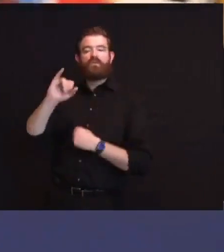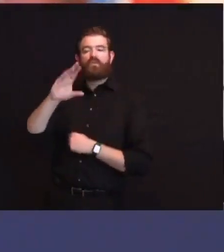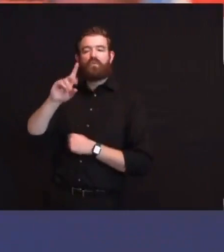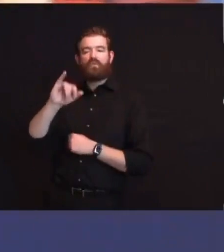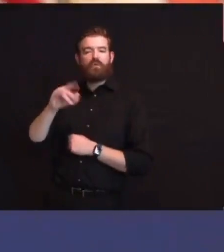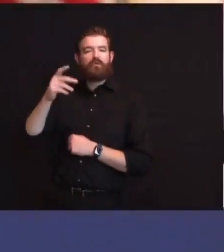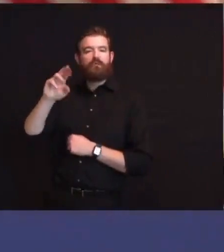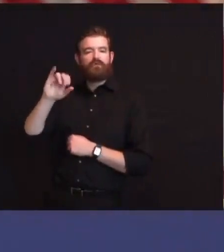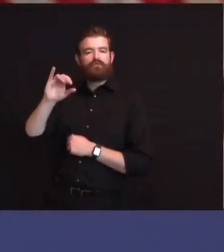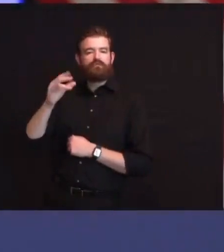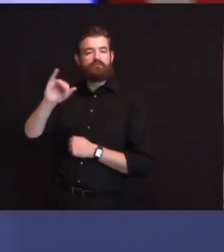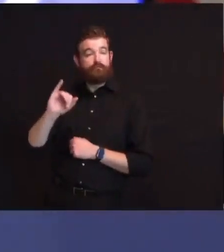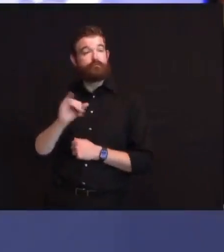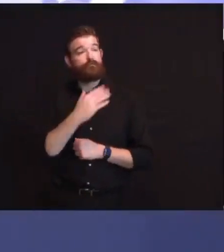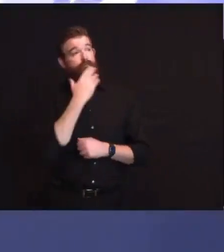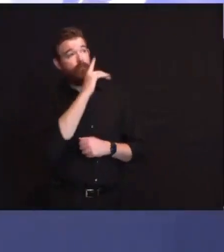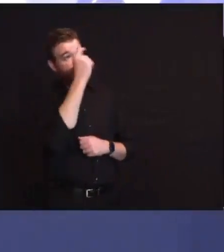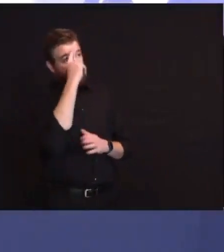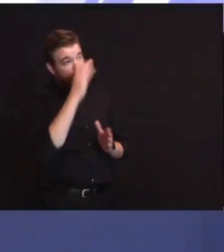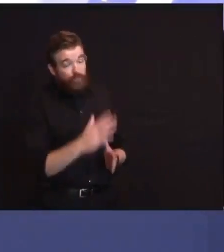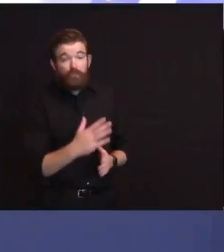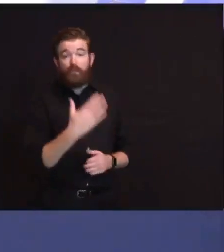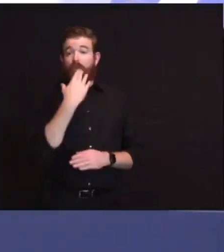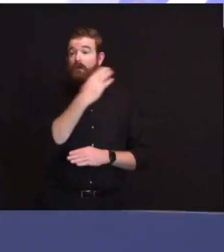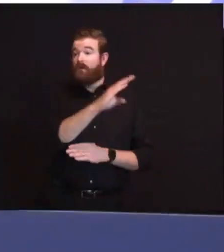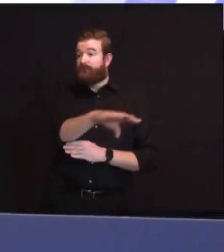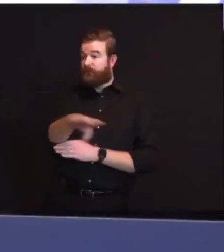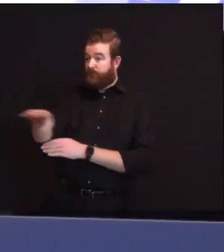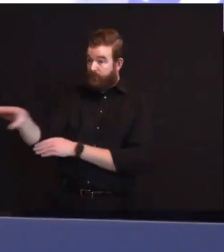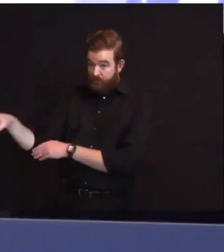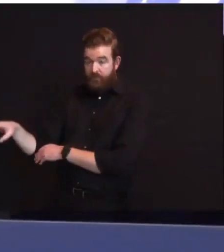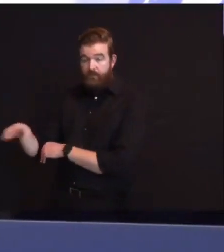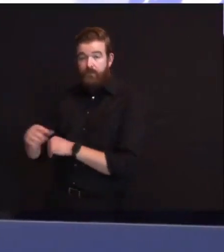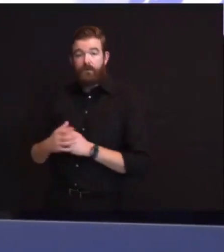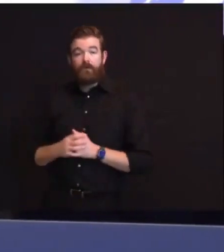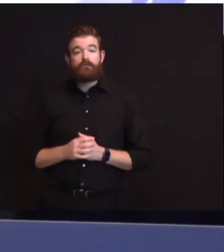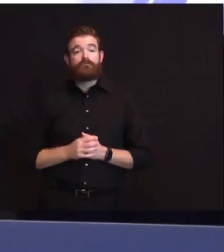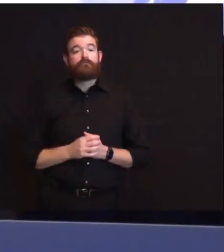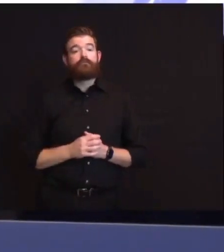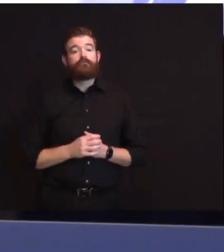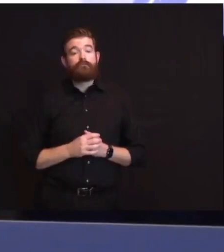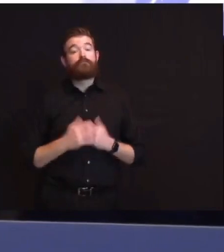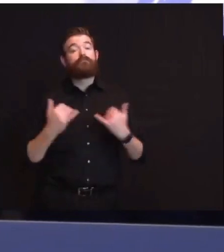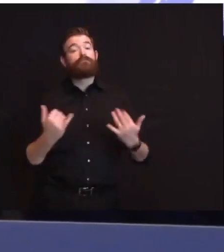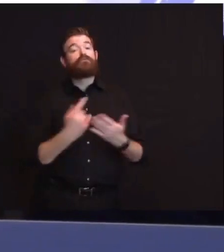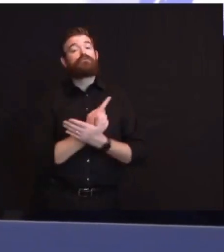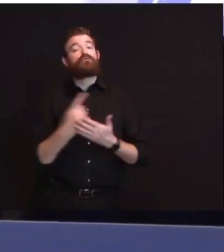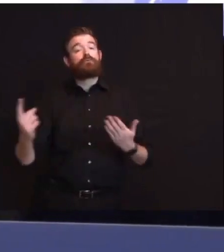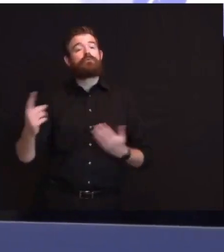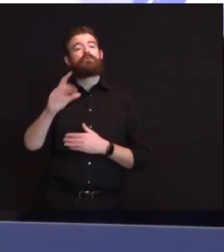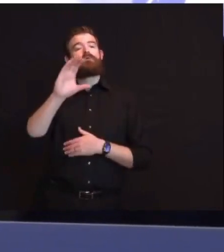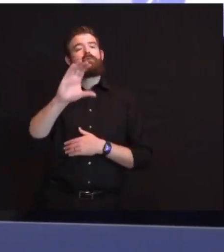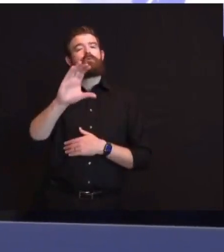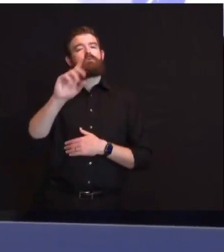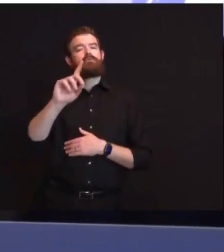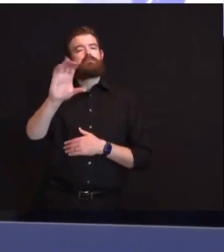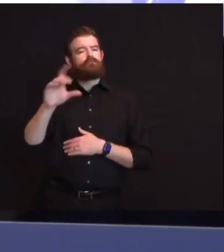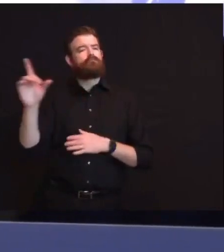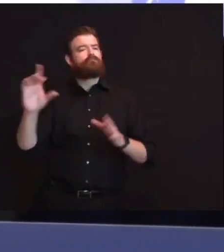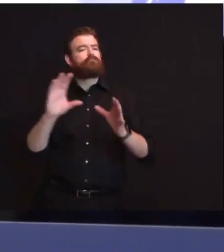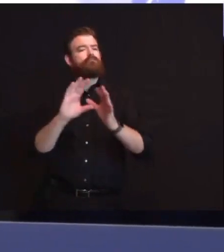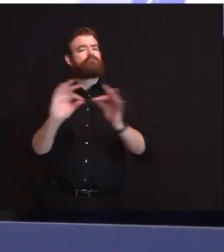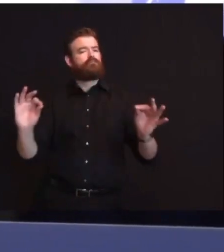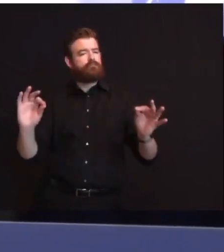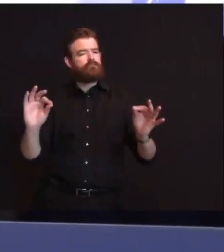Governor, and good afternoon. This week, the CDC shared that small gatherings are an increasing source